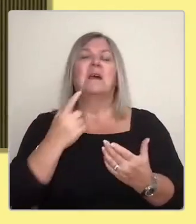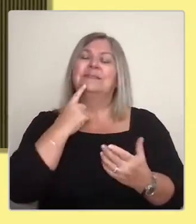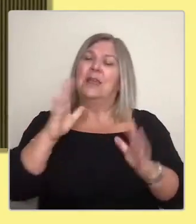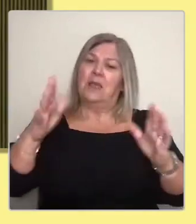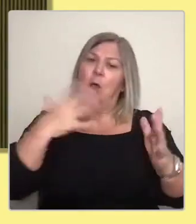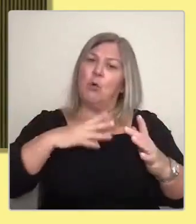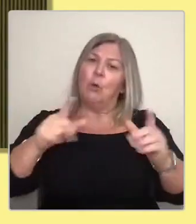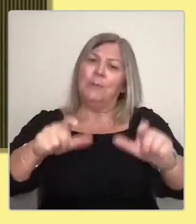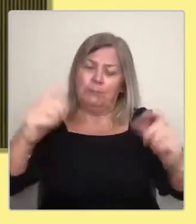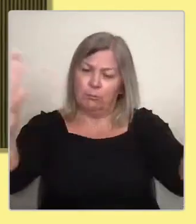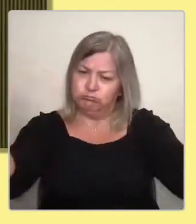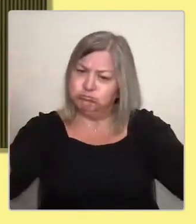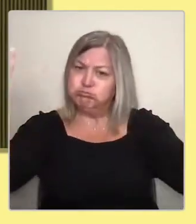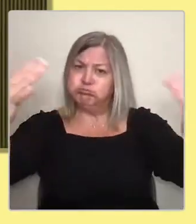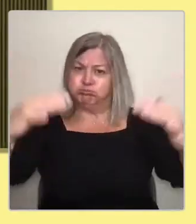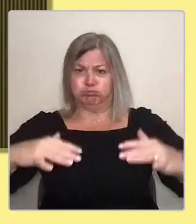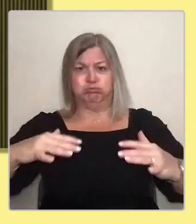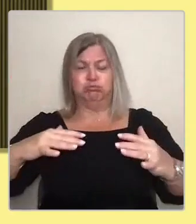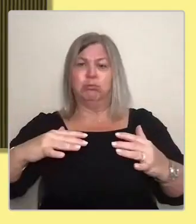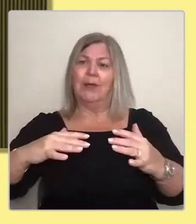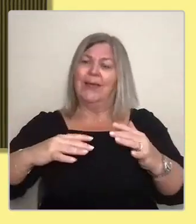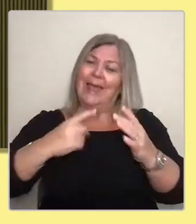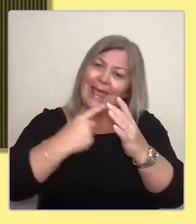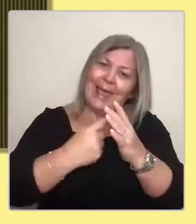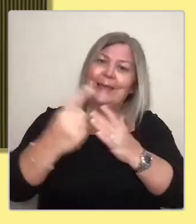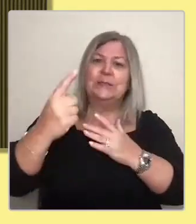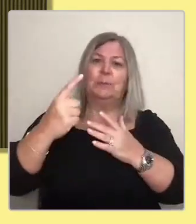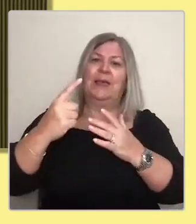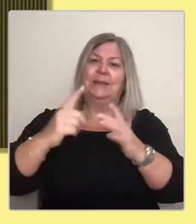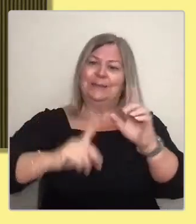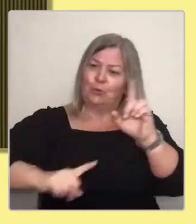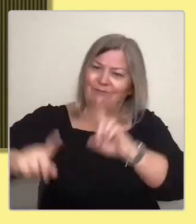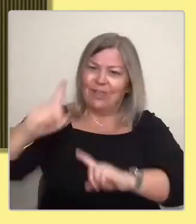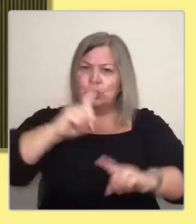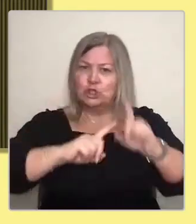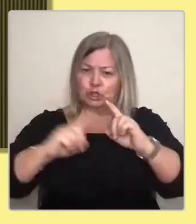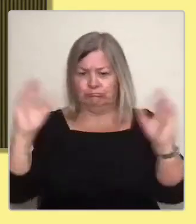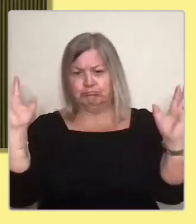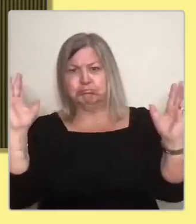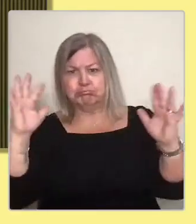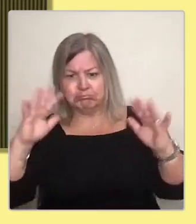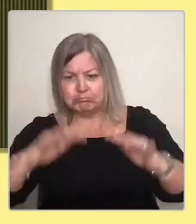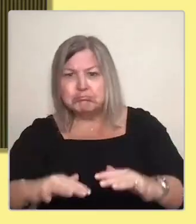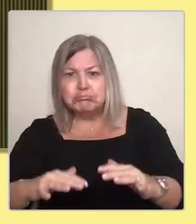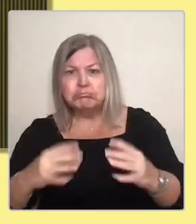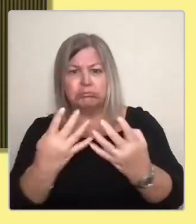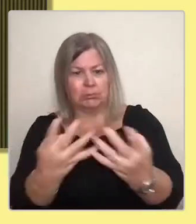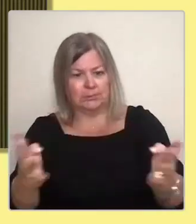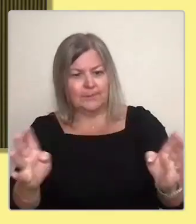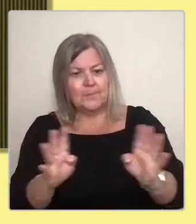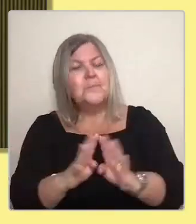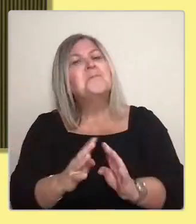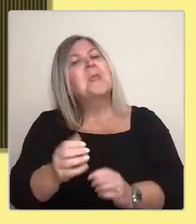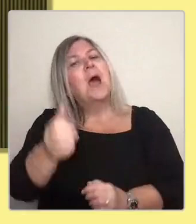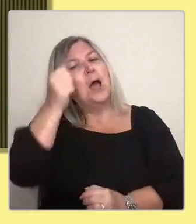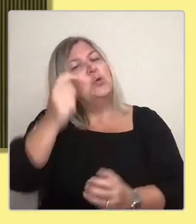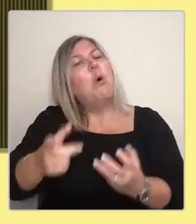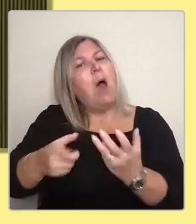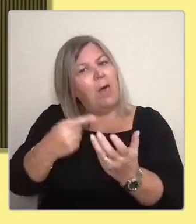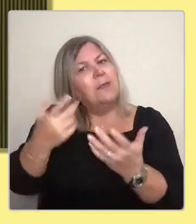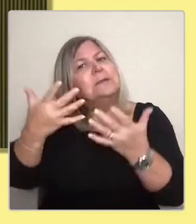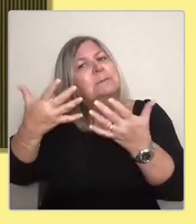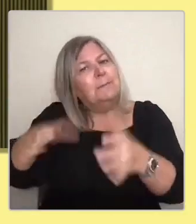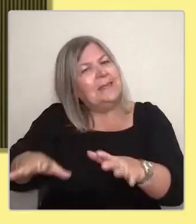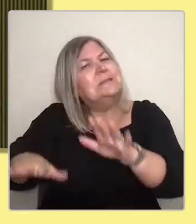that you understand what I'm talking about with that. And I know there's many people that have been doing work on that type of thing. I haven't waited